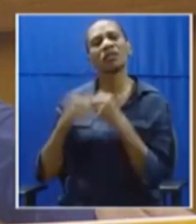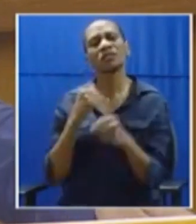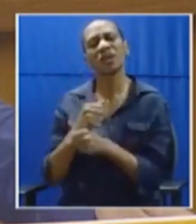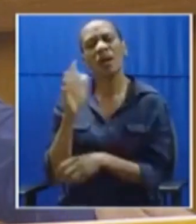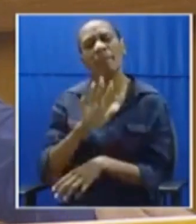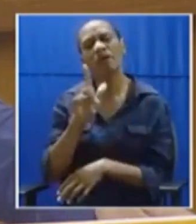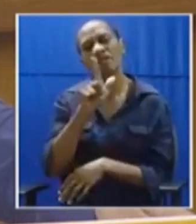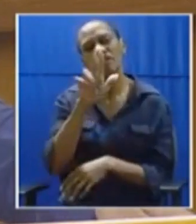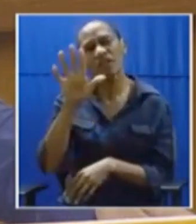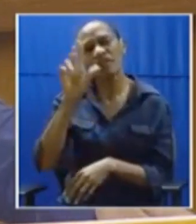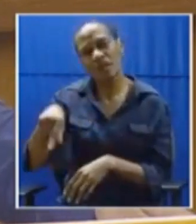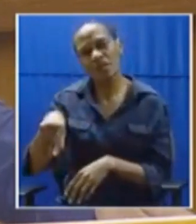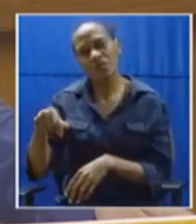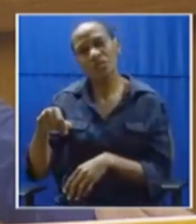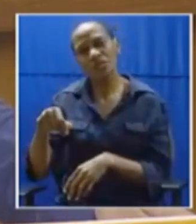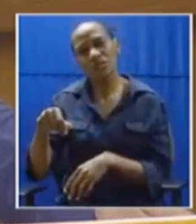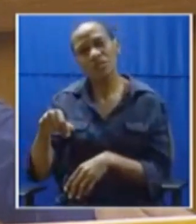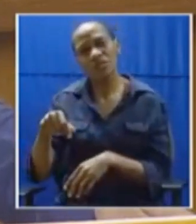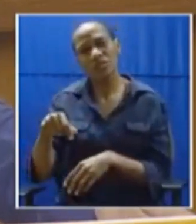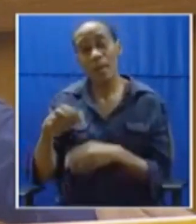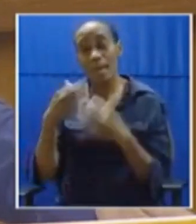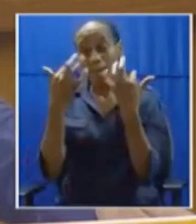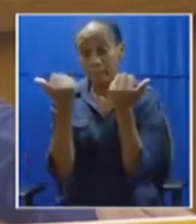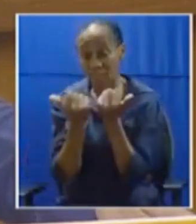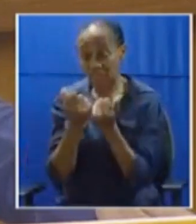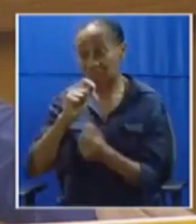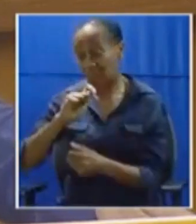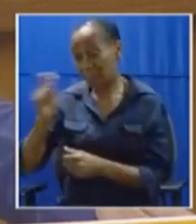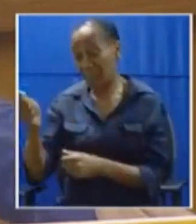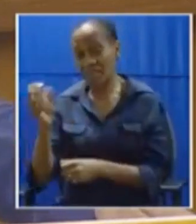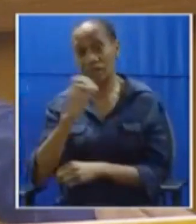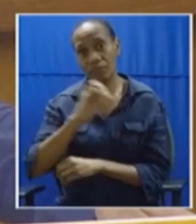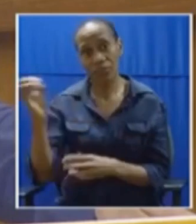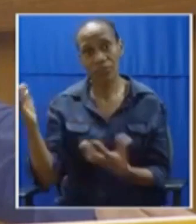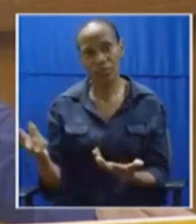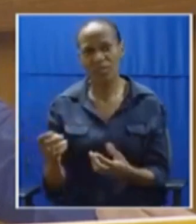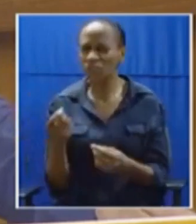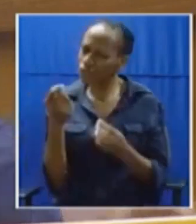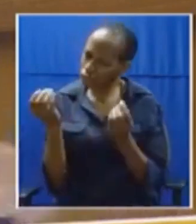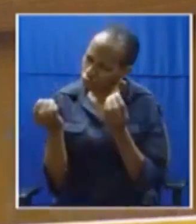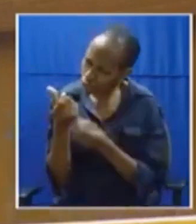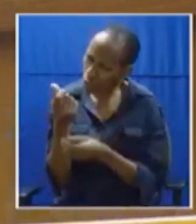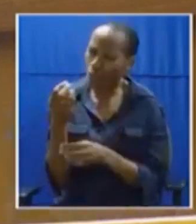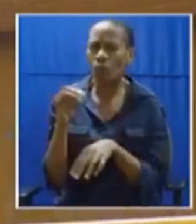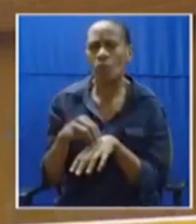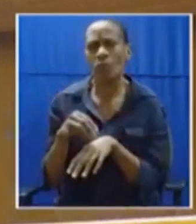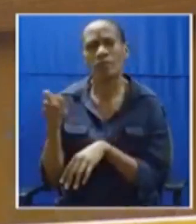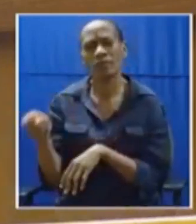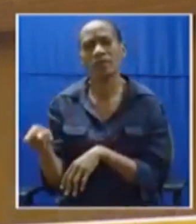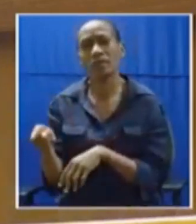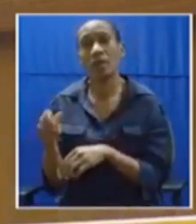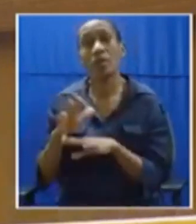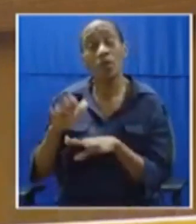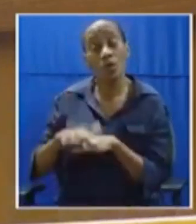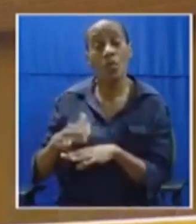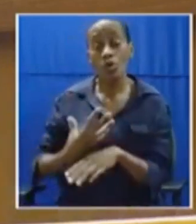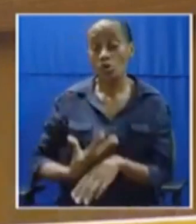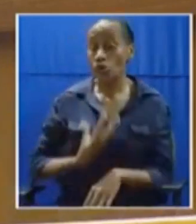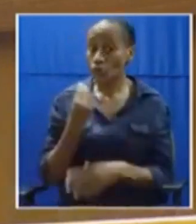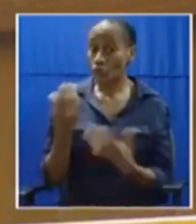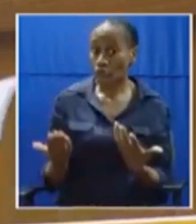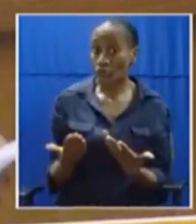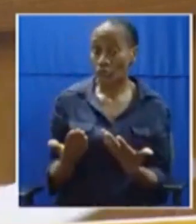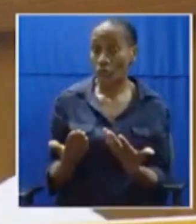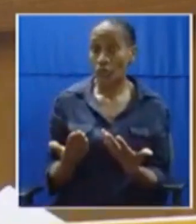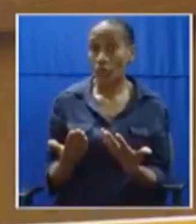75,000 students whose funding had still not been paid, which was only the tip of the iceberg, the most vulnerable of our students still being set